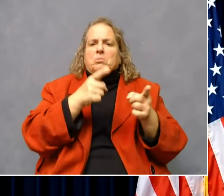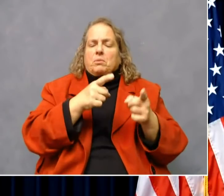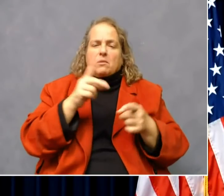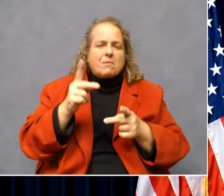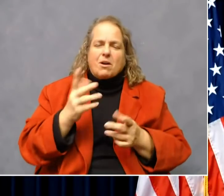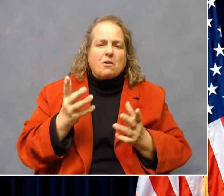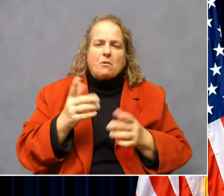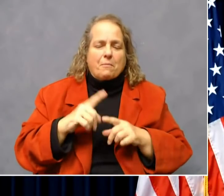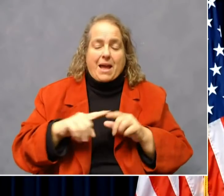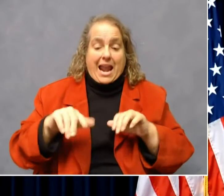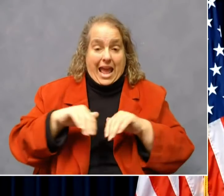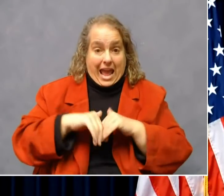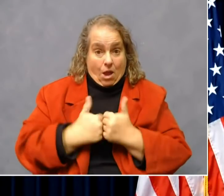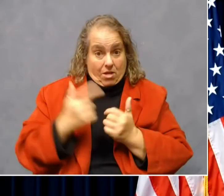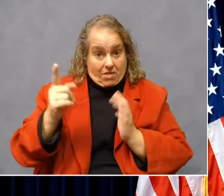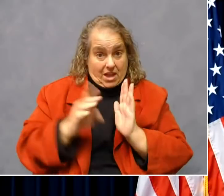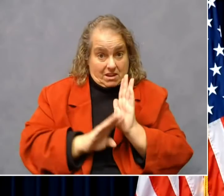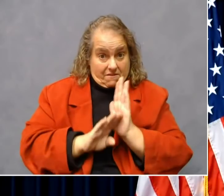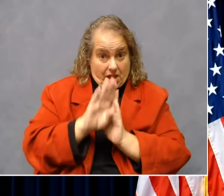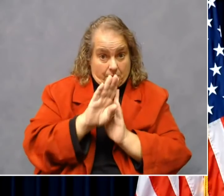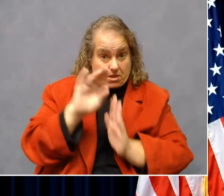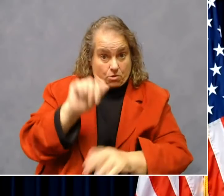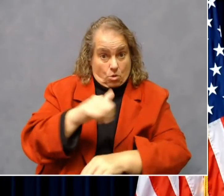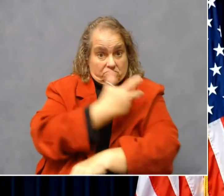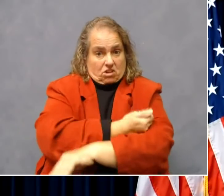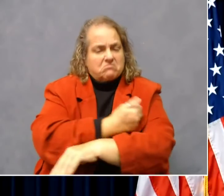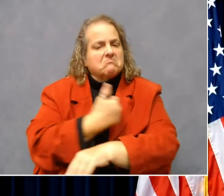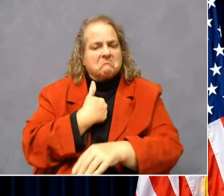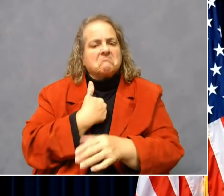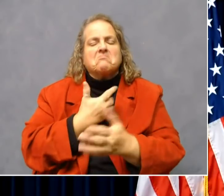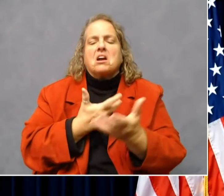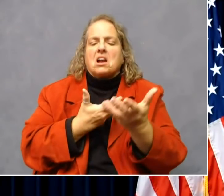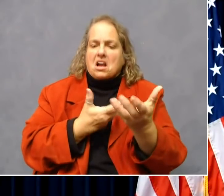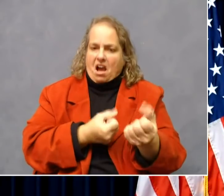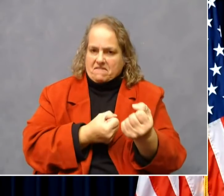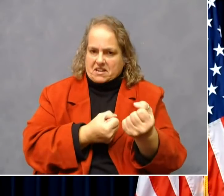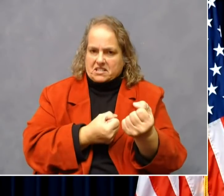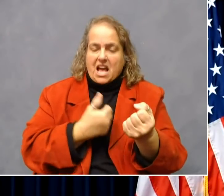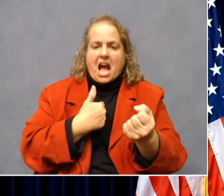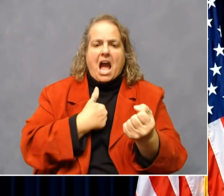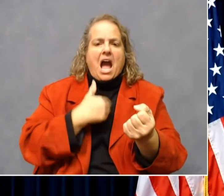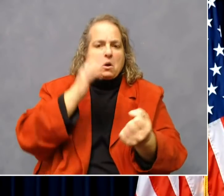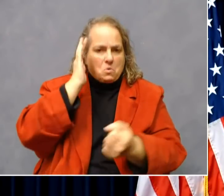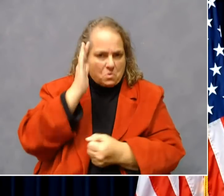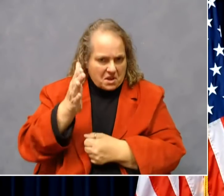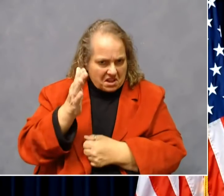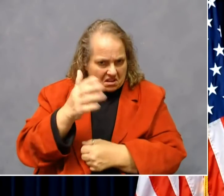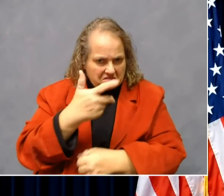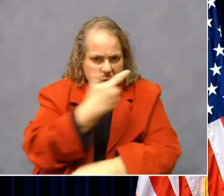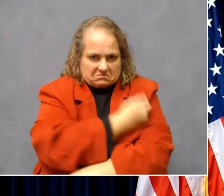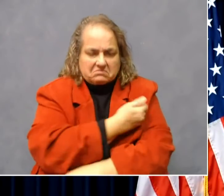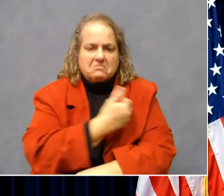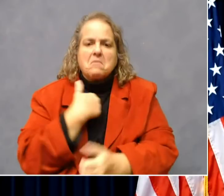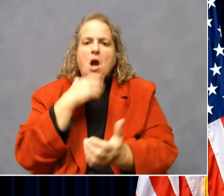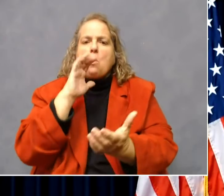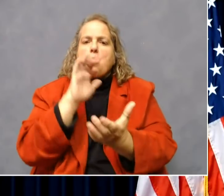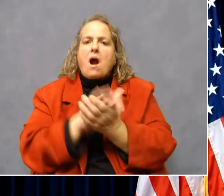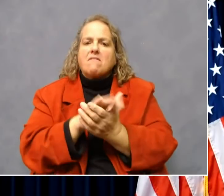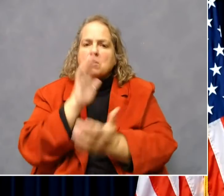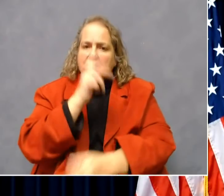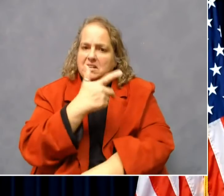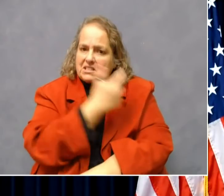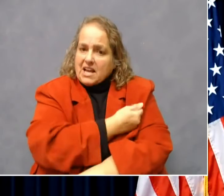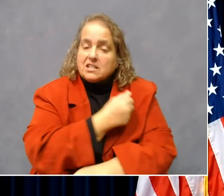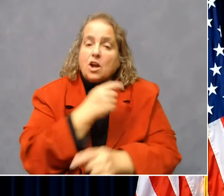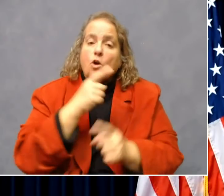in. I'm going to be willing to take it. My wife, Brittany, is going to take it, and when it is approved for children,